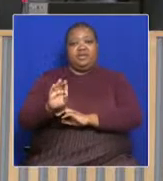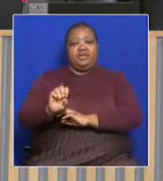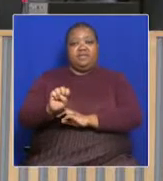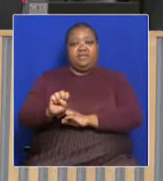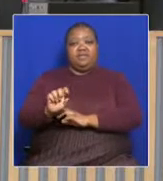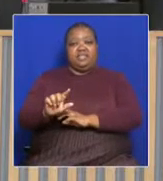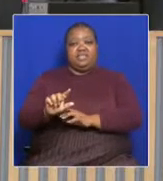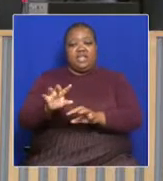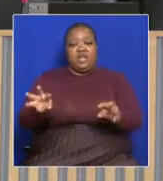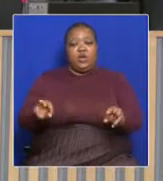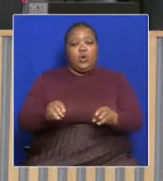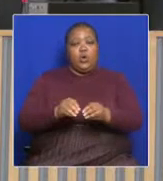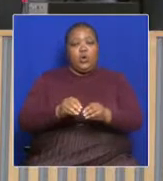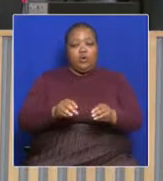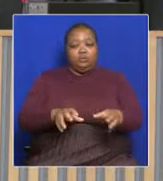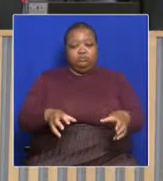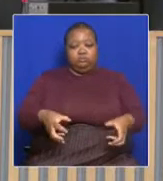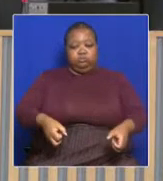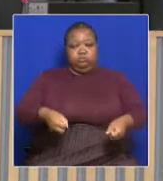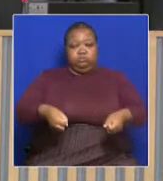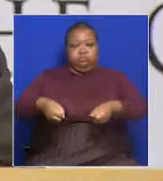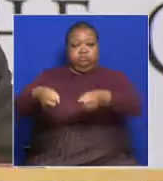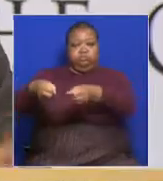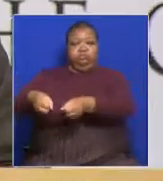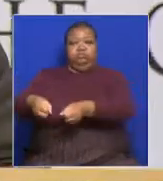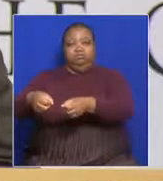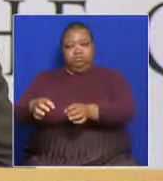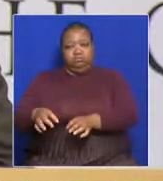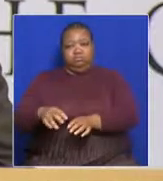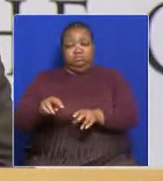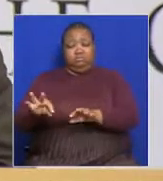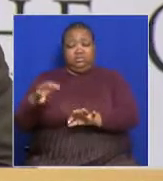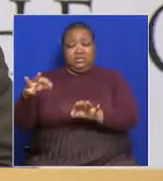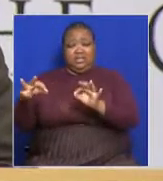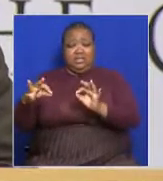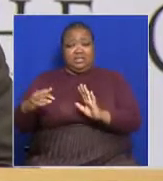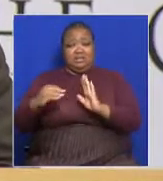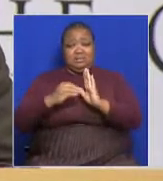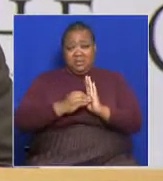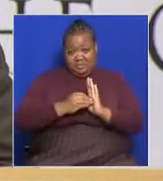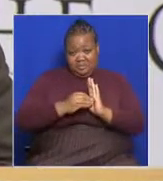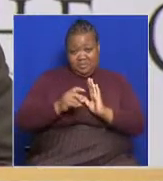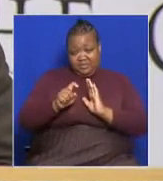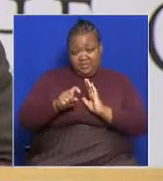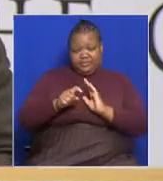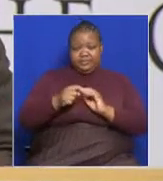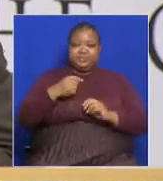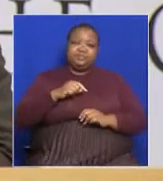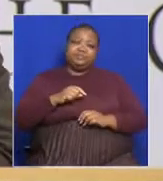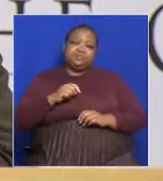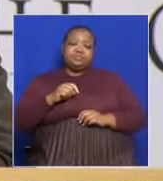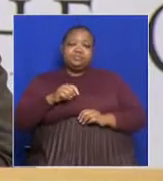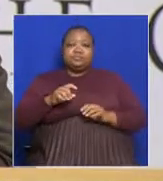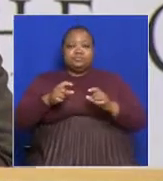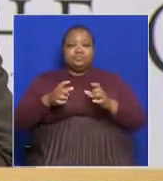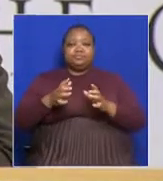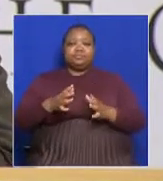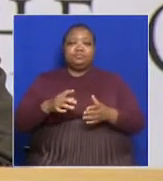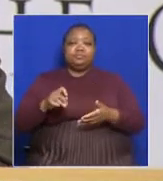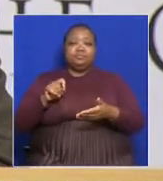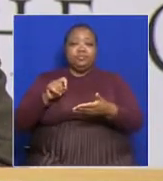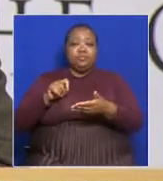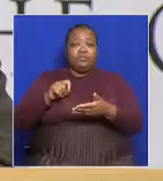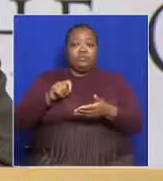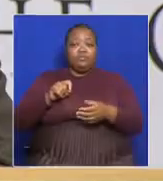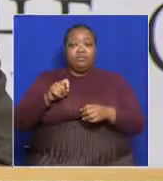analysis? That should have been the correct entry. But you see, in this case, Commissioner, just because we